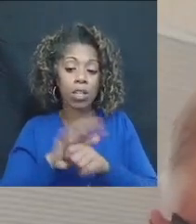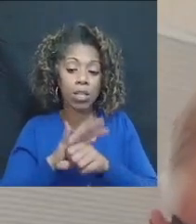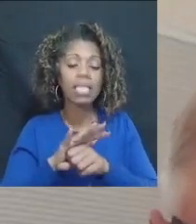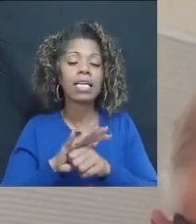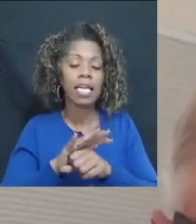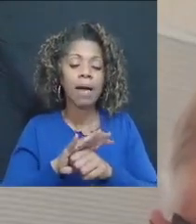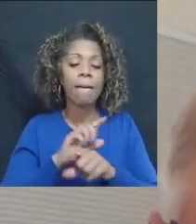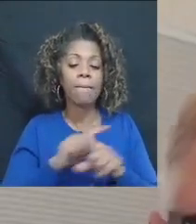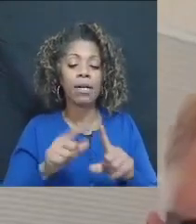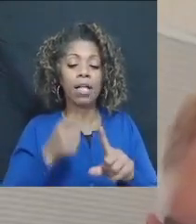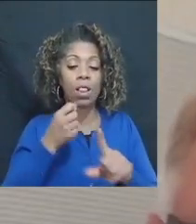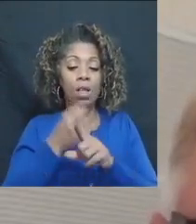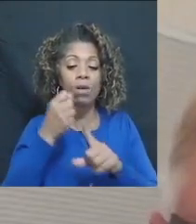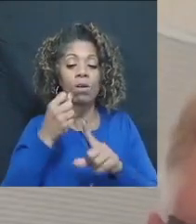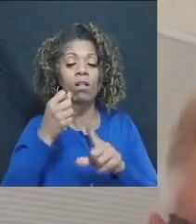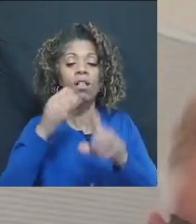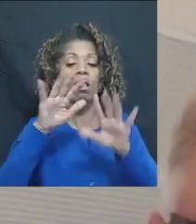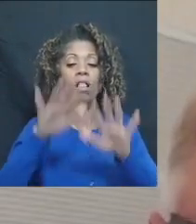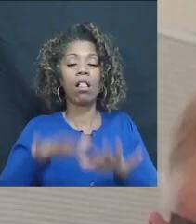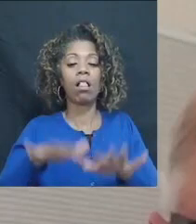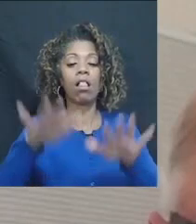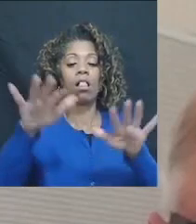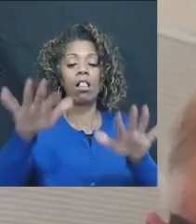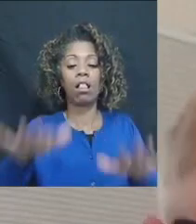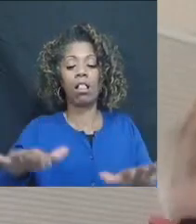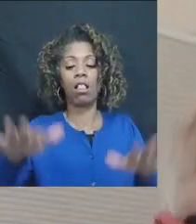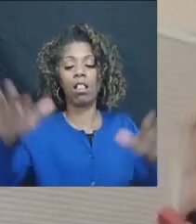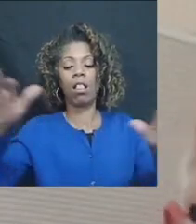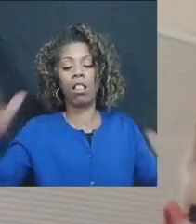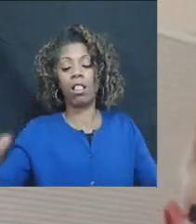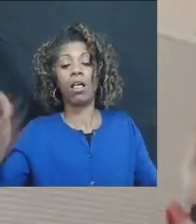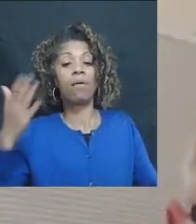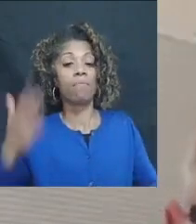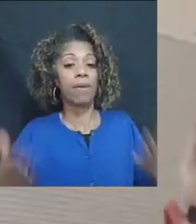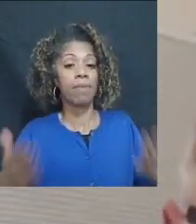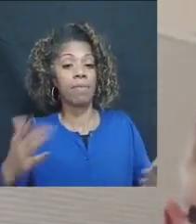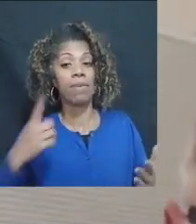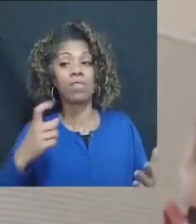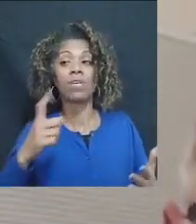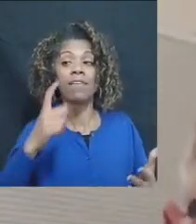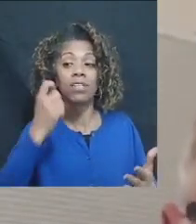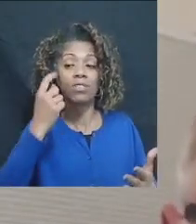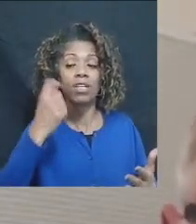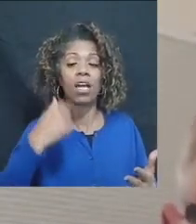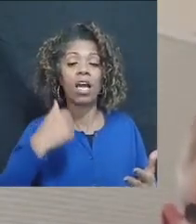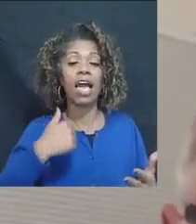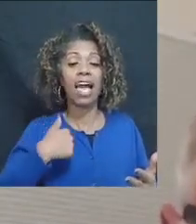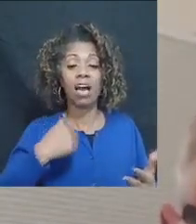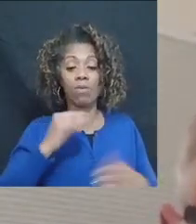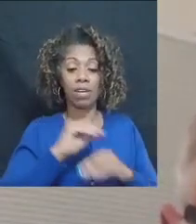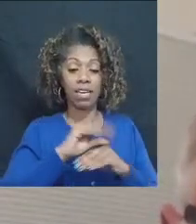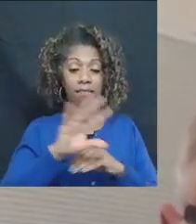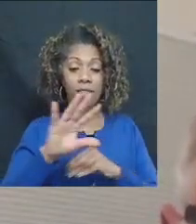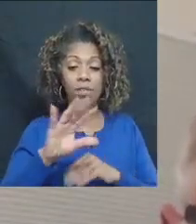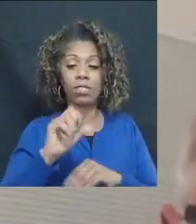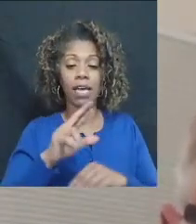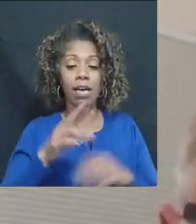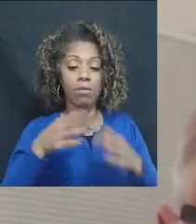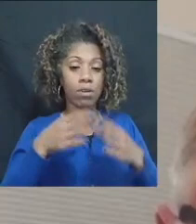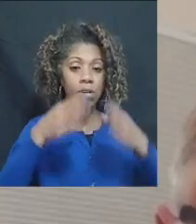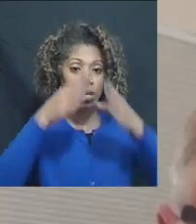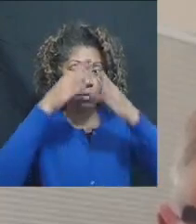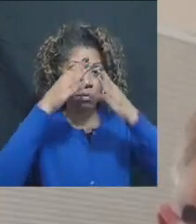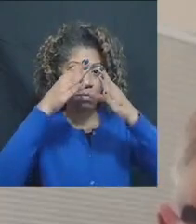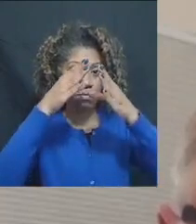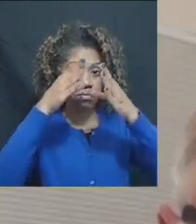So we all have to be thinking about, I think, our broader influence and opportunity. And we need those bright spots. I mentioned